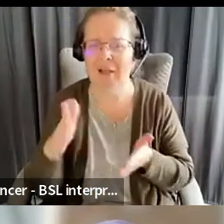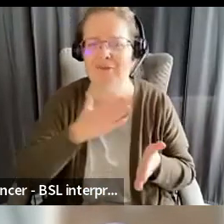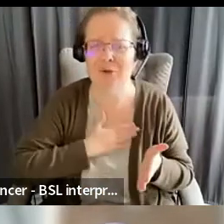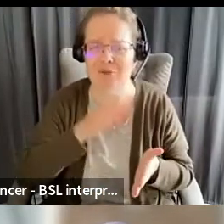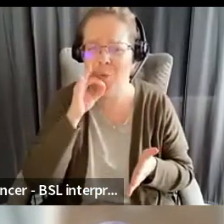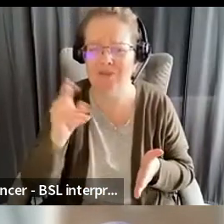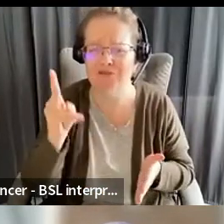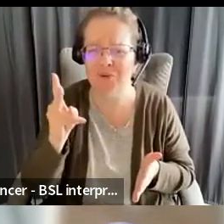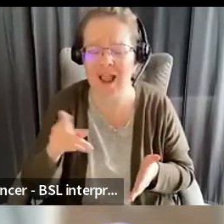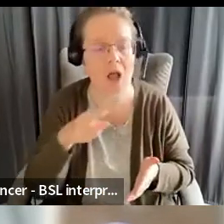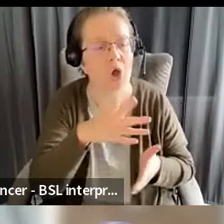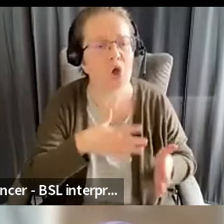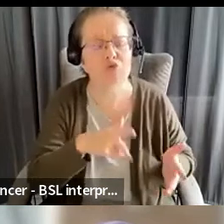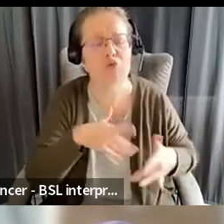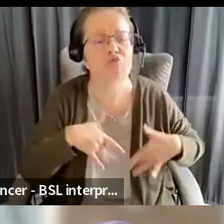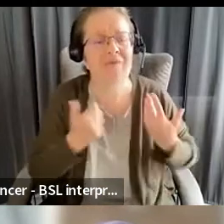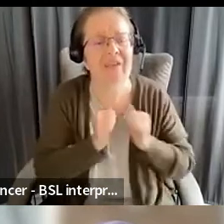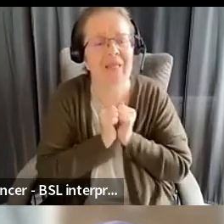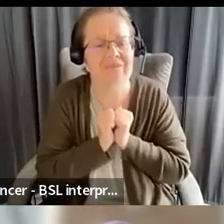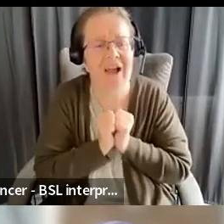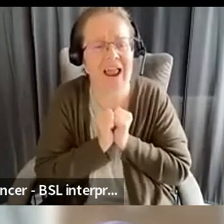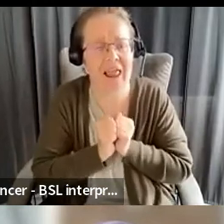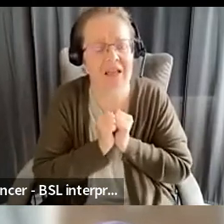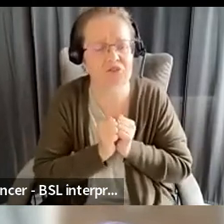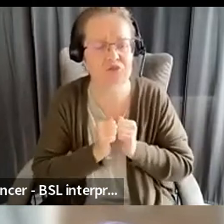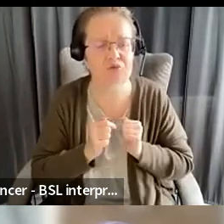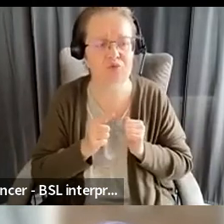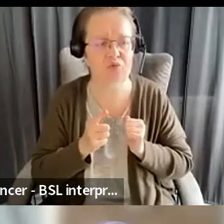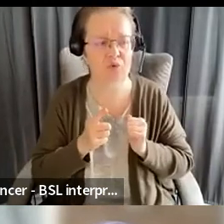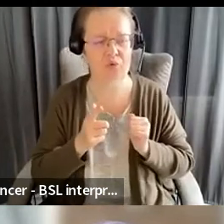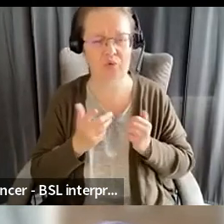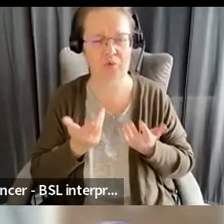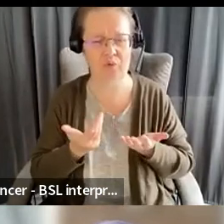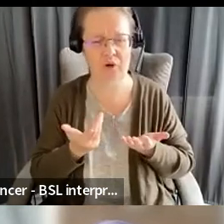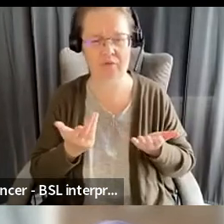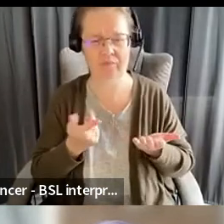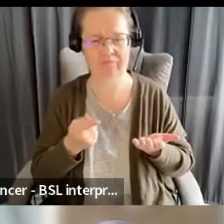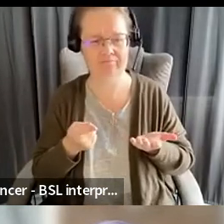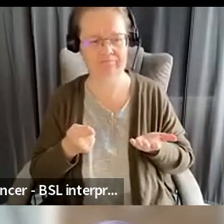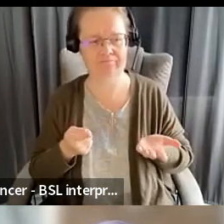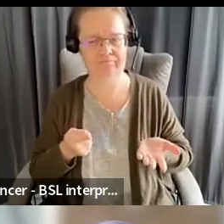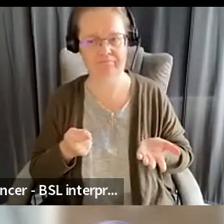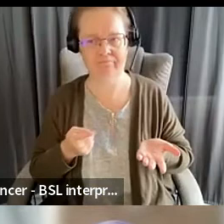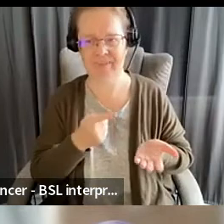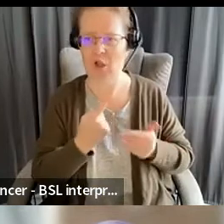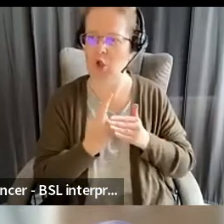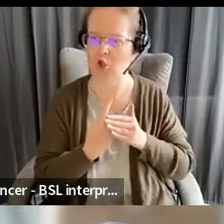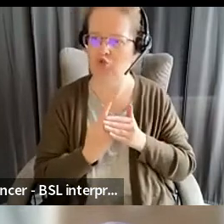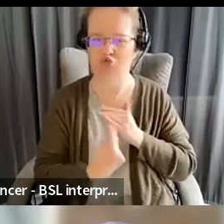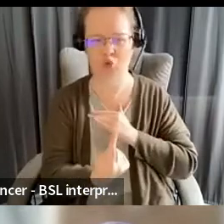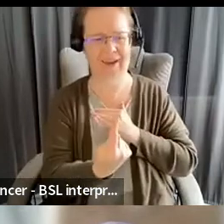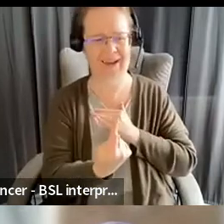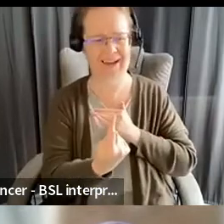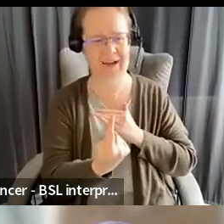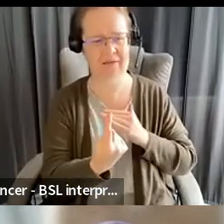how you feel valued, having a neurodiversity or being your unique self at